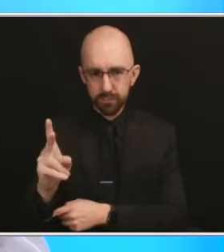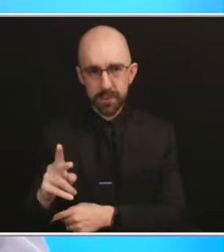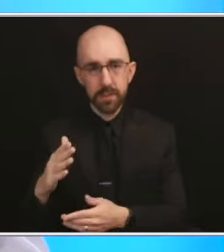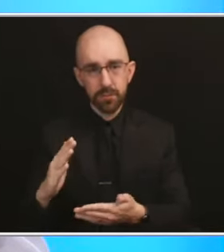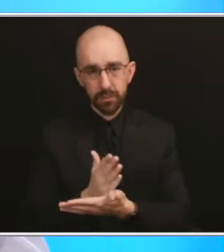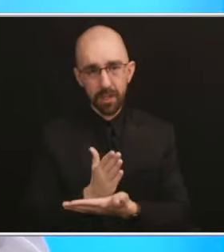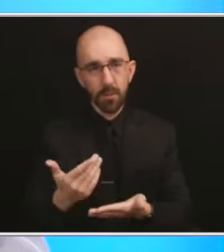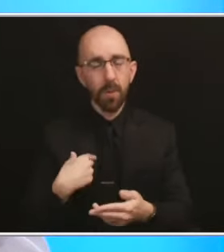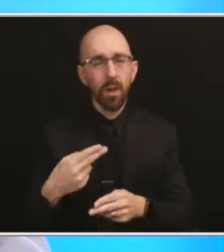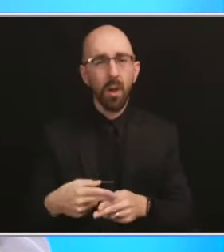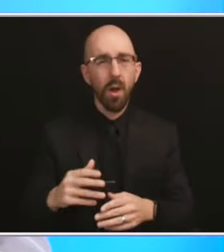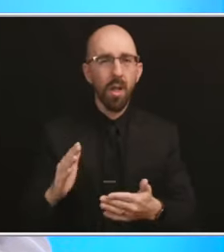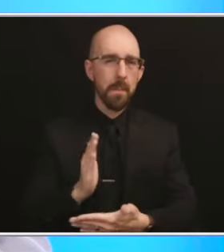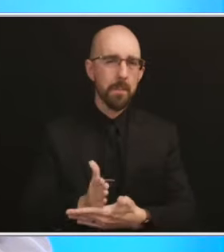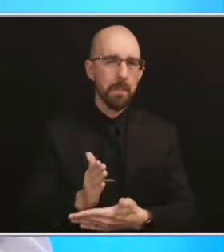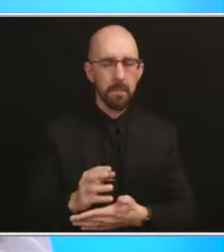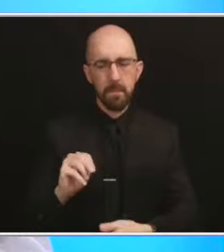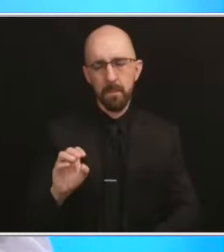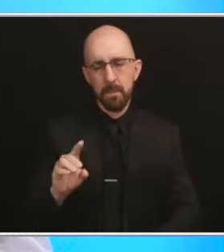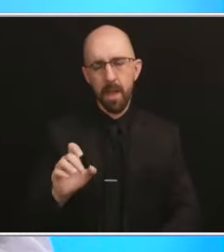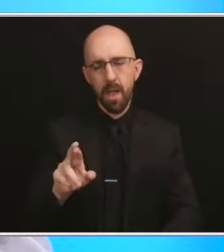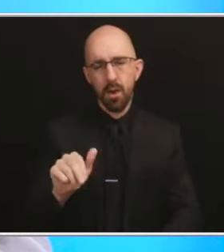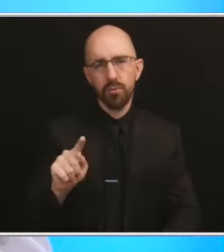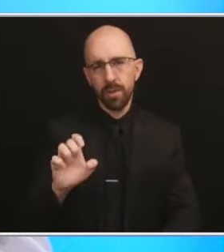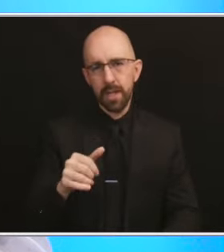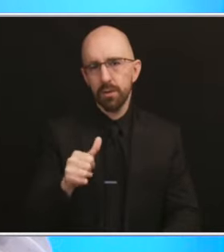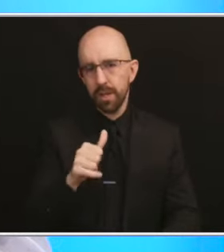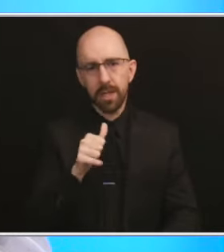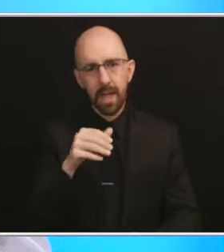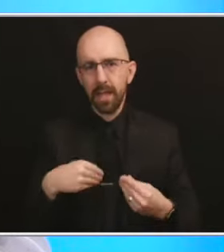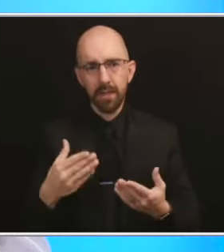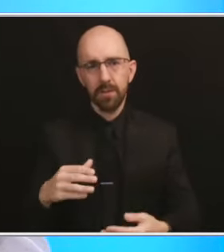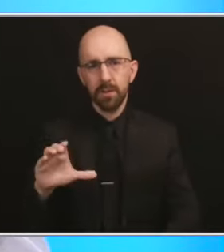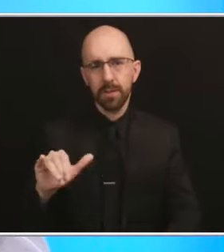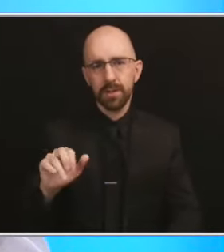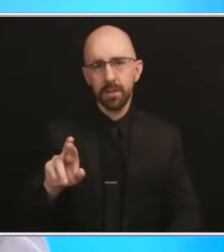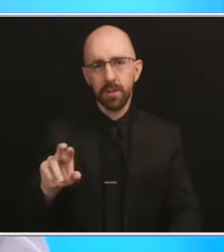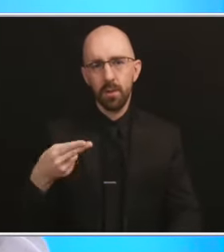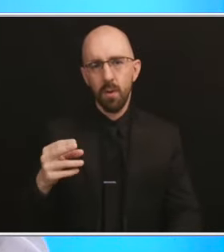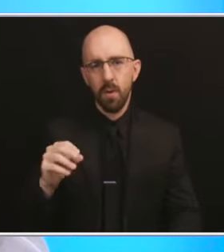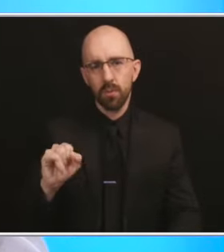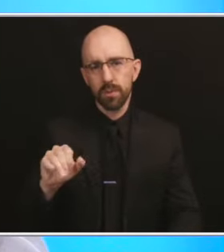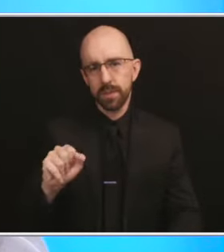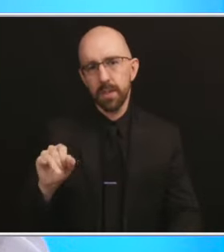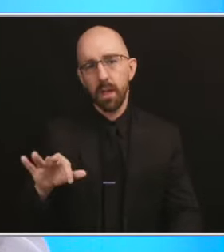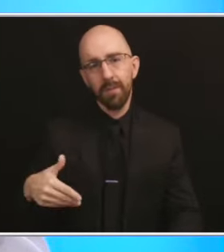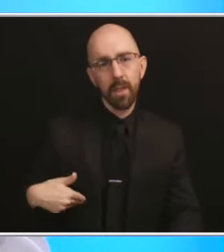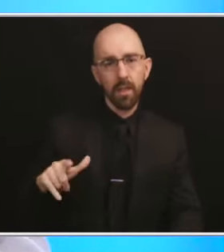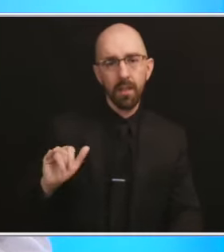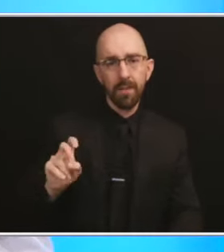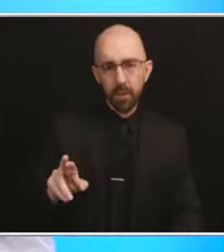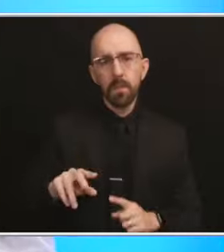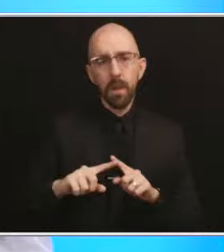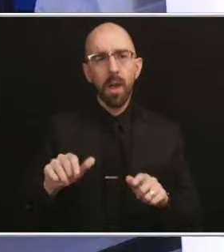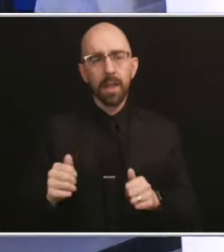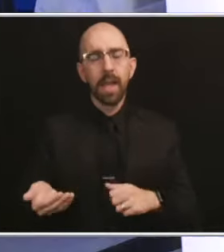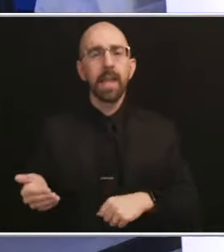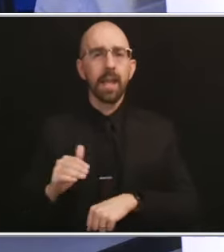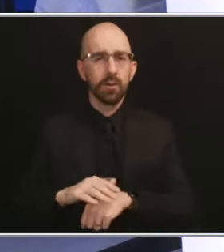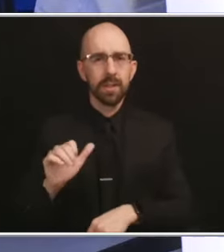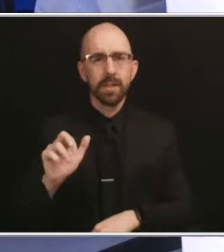moderate drinking. That's not going to give you cirrhosis of the liver, but it still can slightly increase cancer risk.